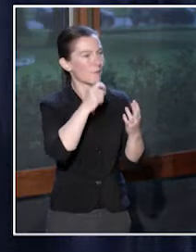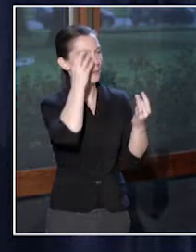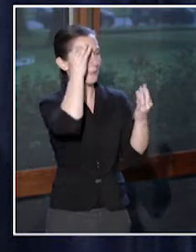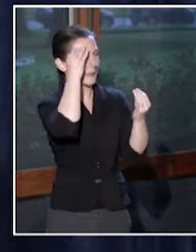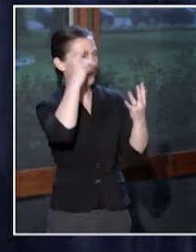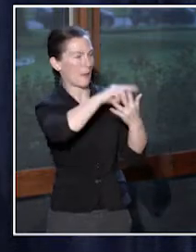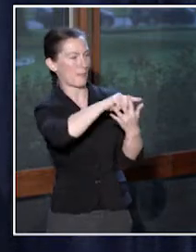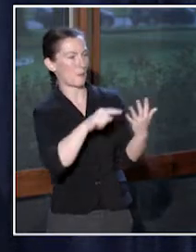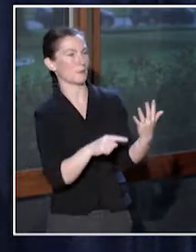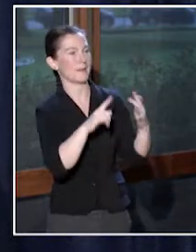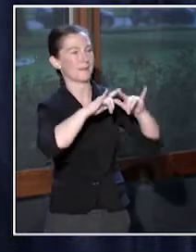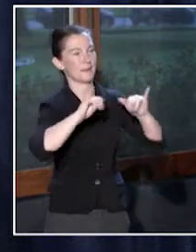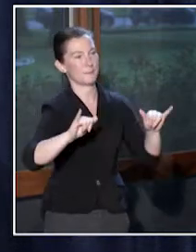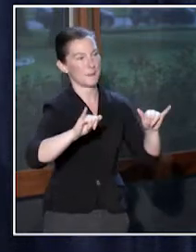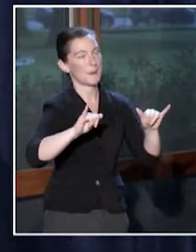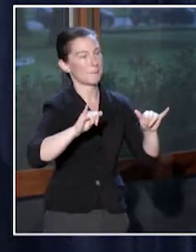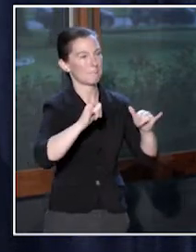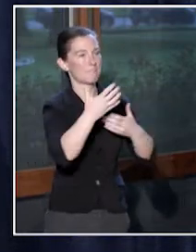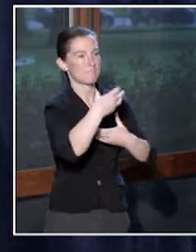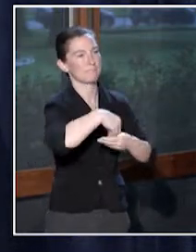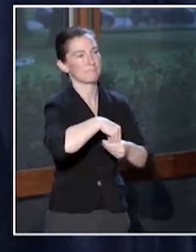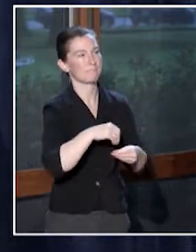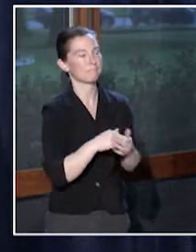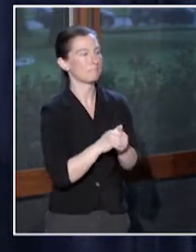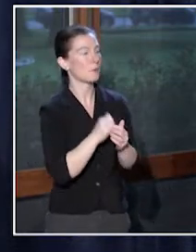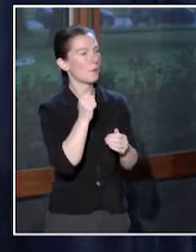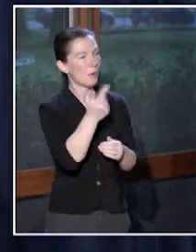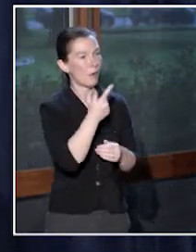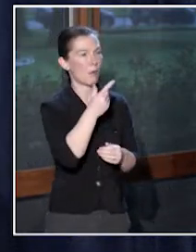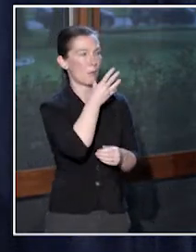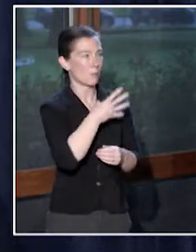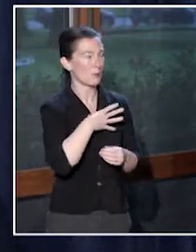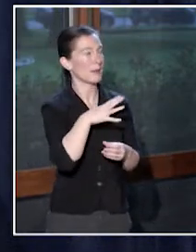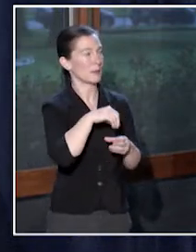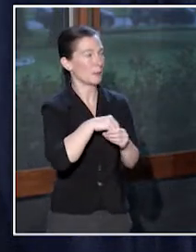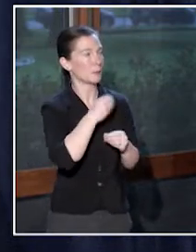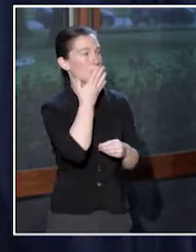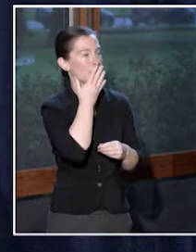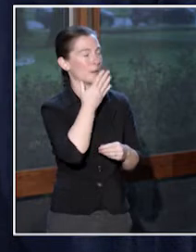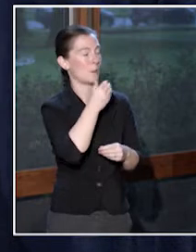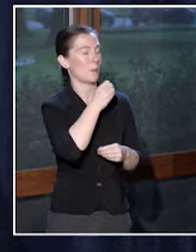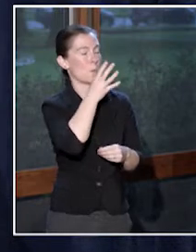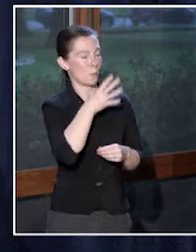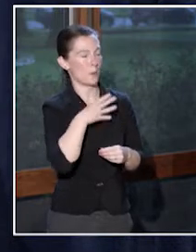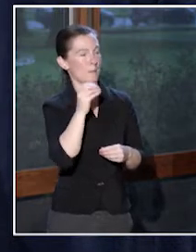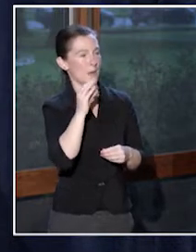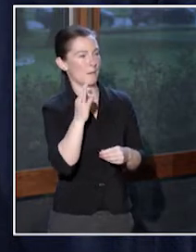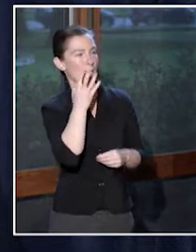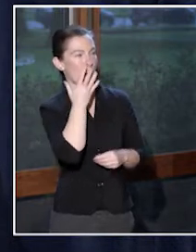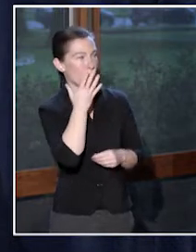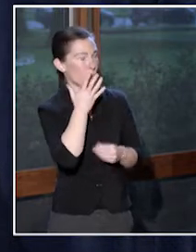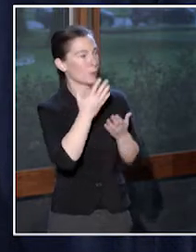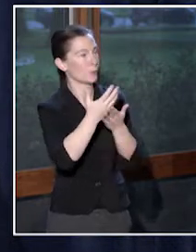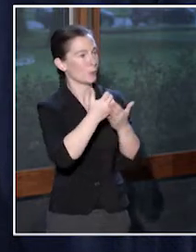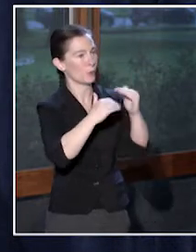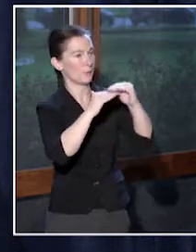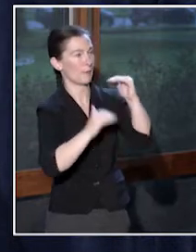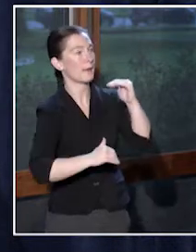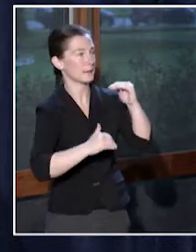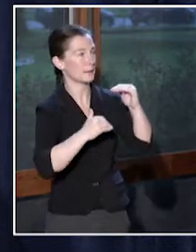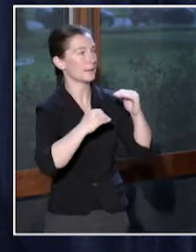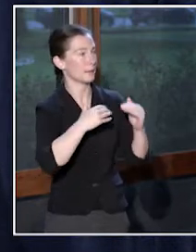time. And it'll be a city where all women, including women of color, who make less than their white